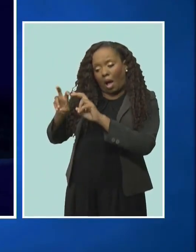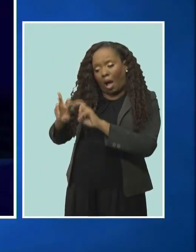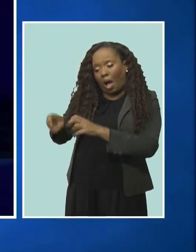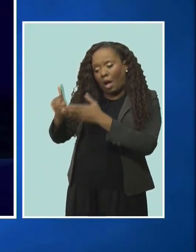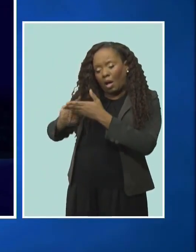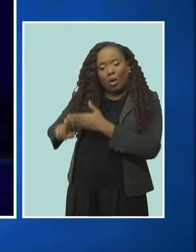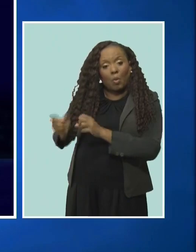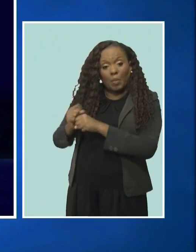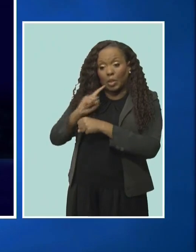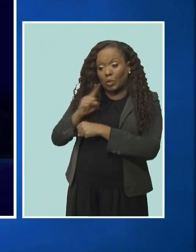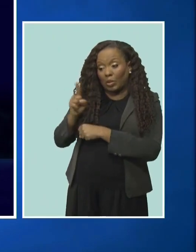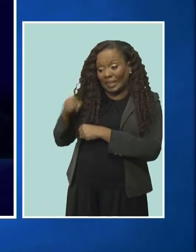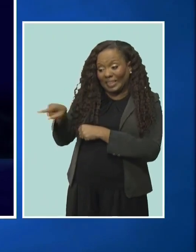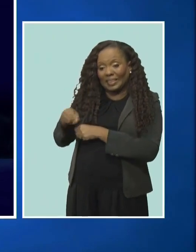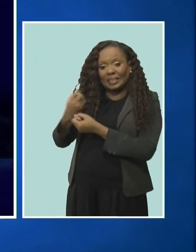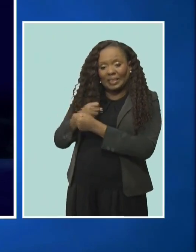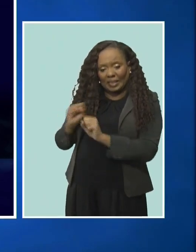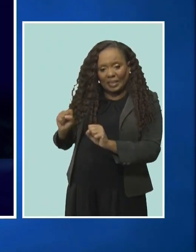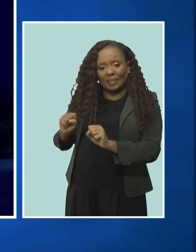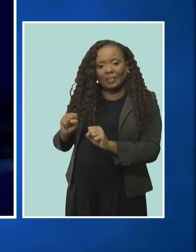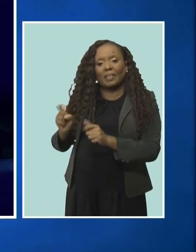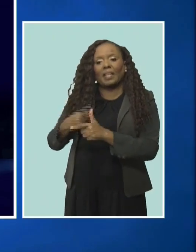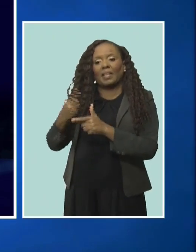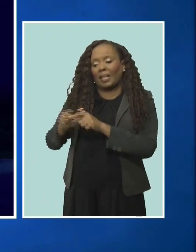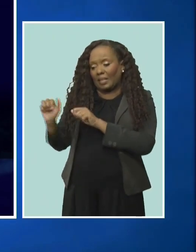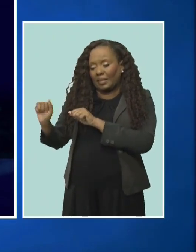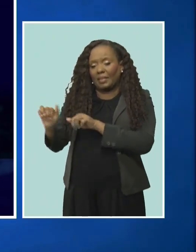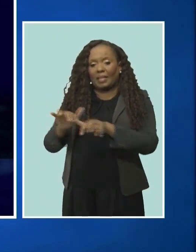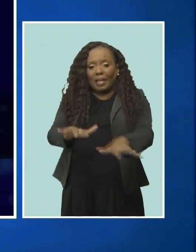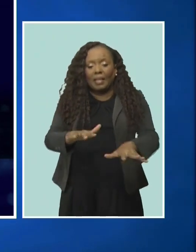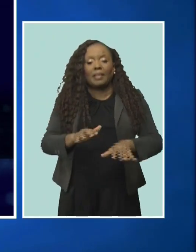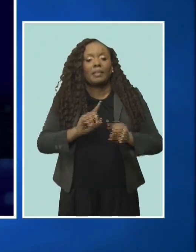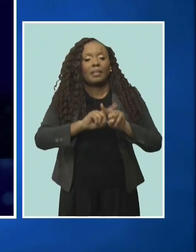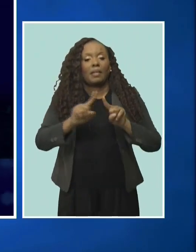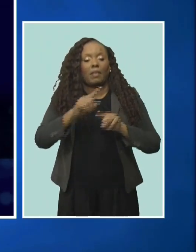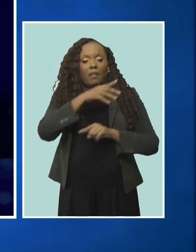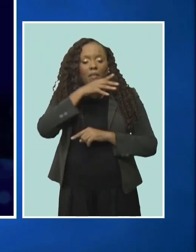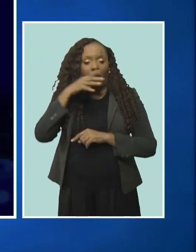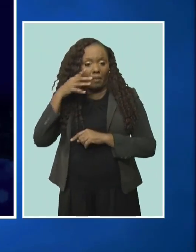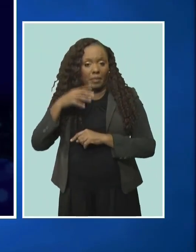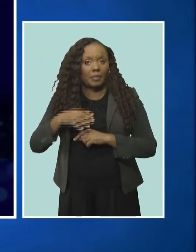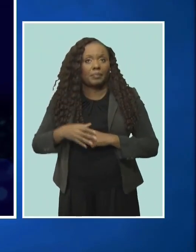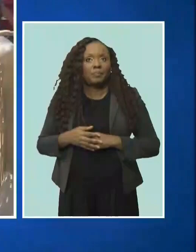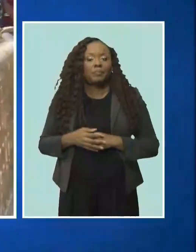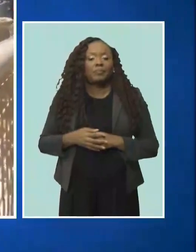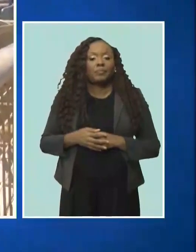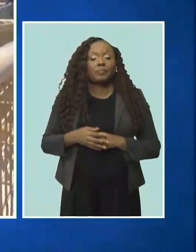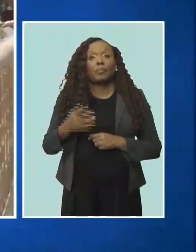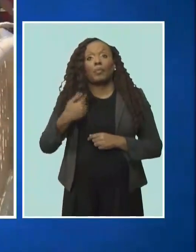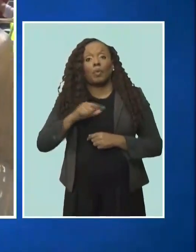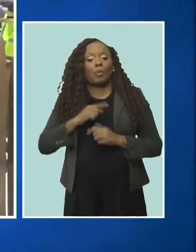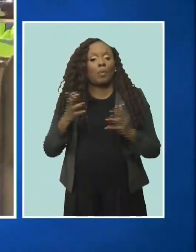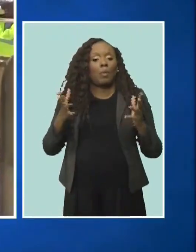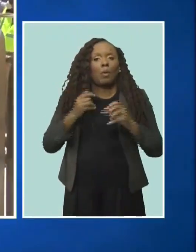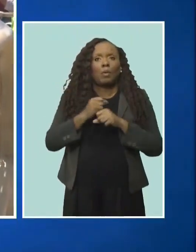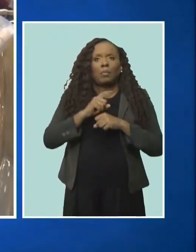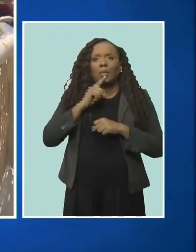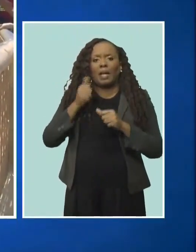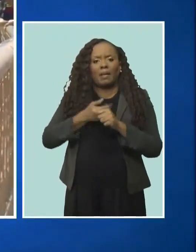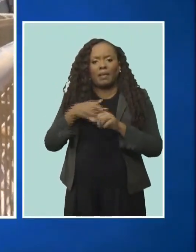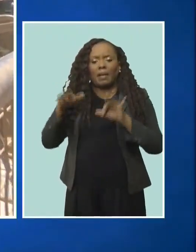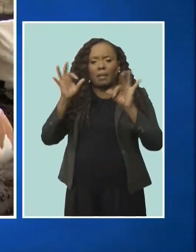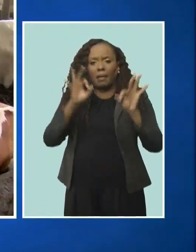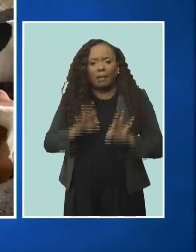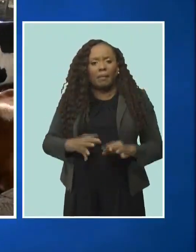growth in the national herd will further improve raw milk supply and, of course, whole and chew milk. Ms. Reddy Paul thanks